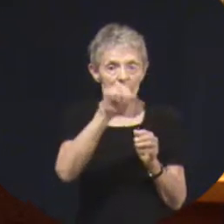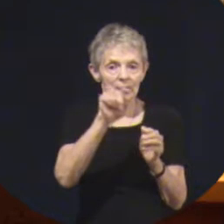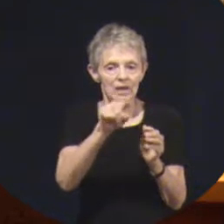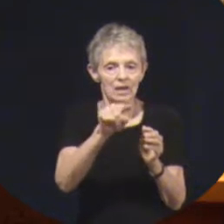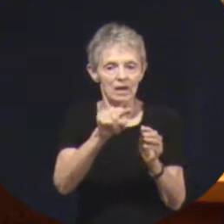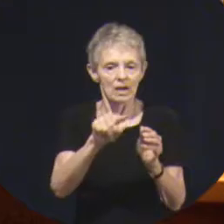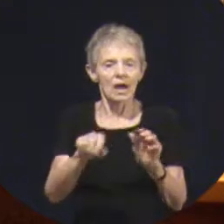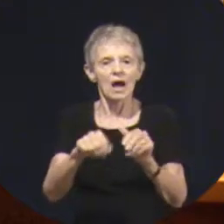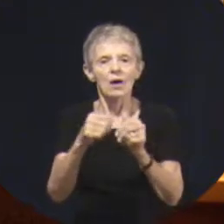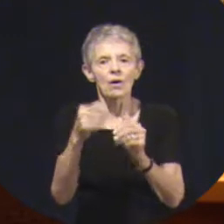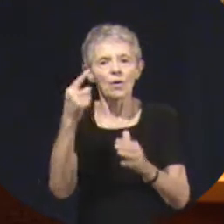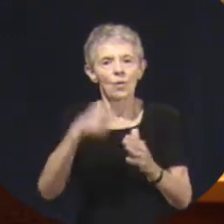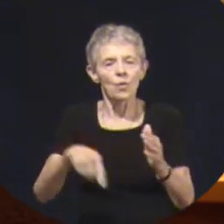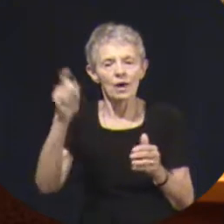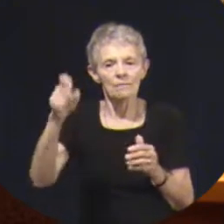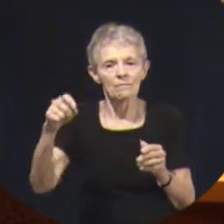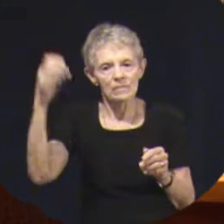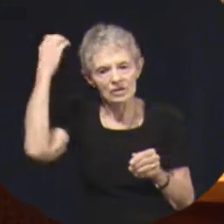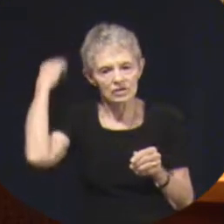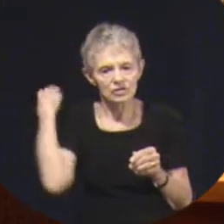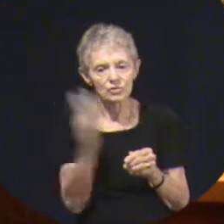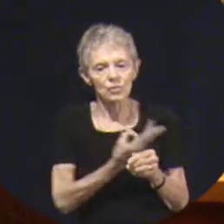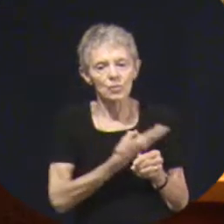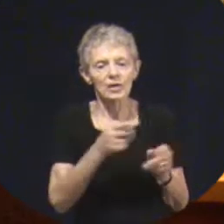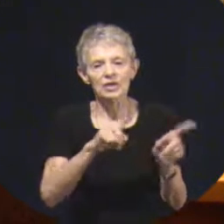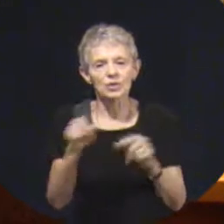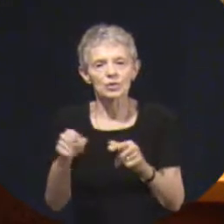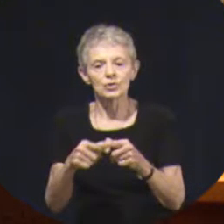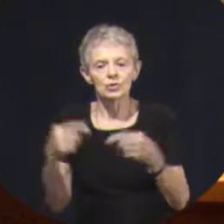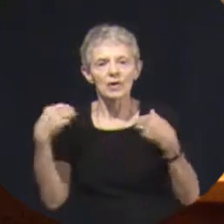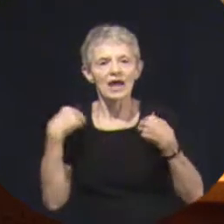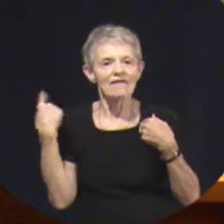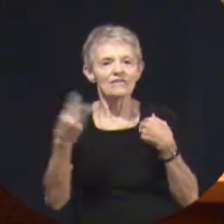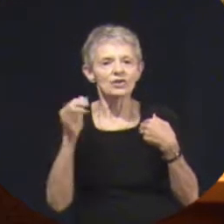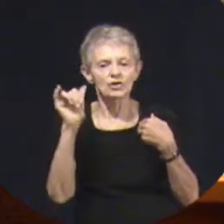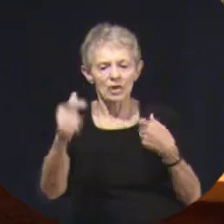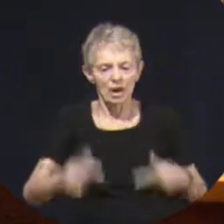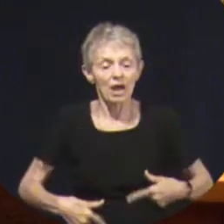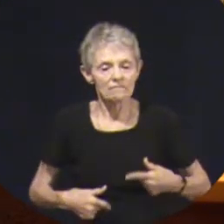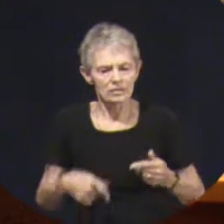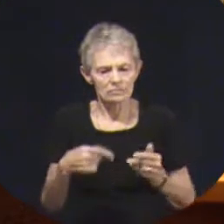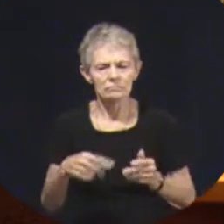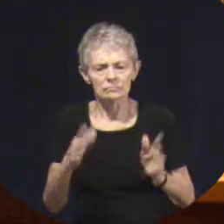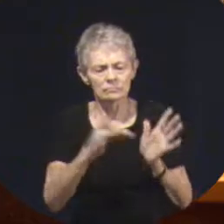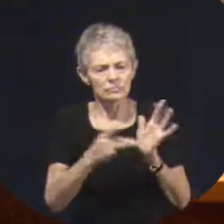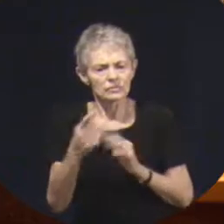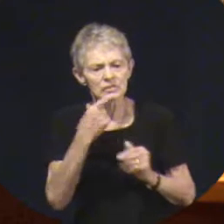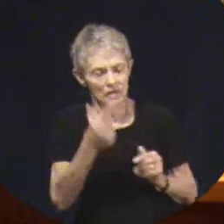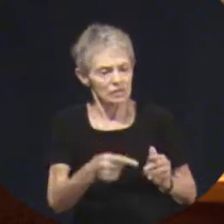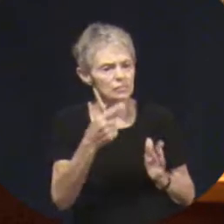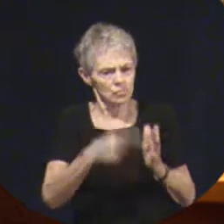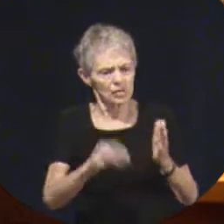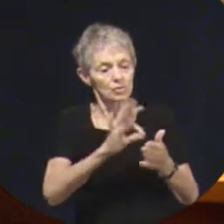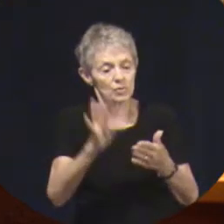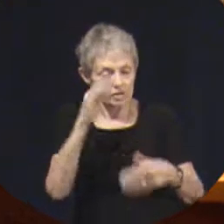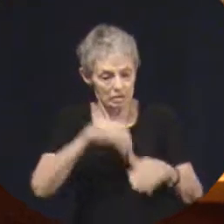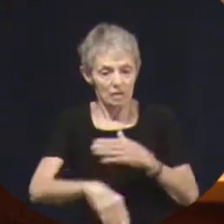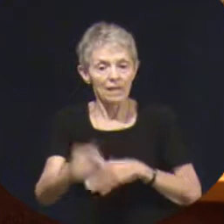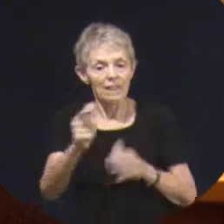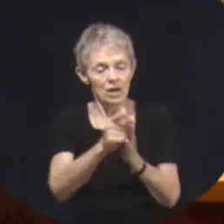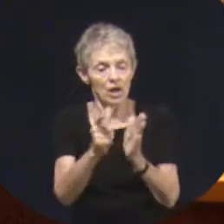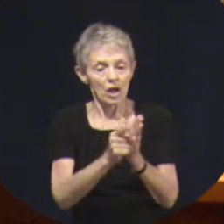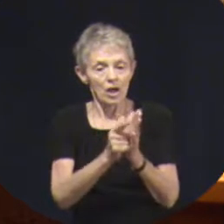How must he do to inherit eternal life? And Jesus asks, "What is written in the law?" The scribe answers, and he